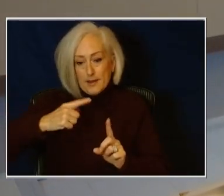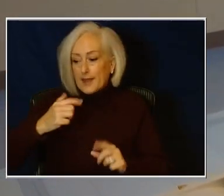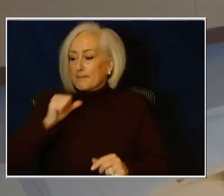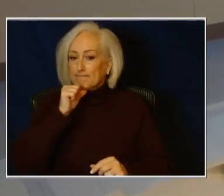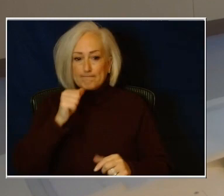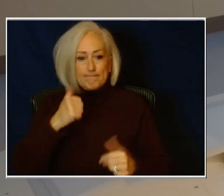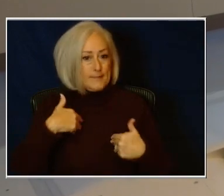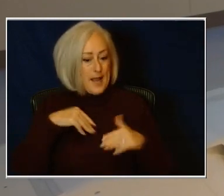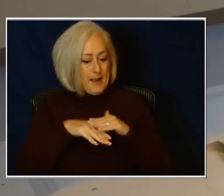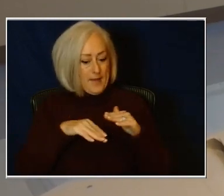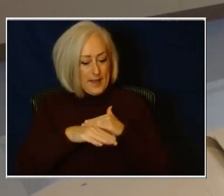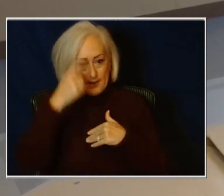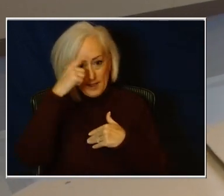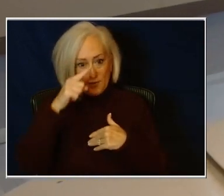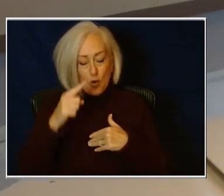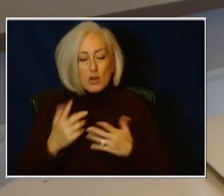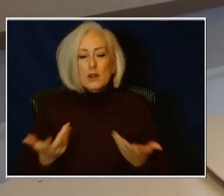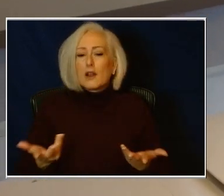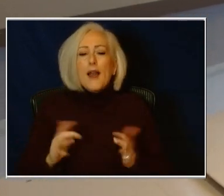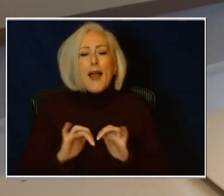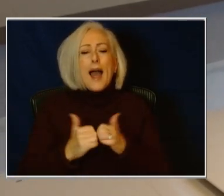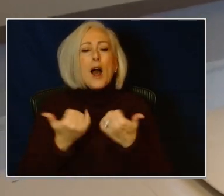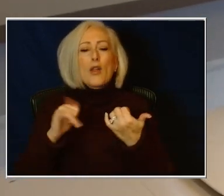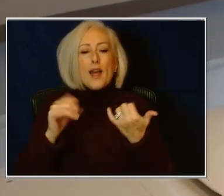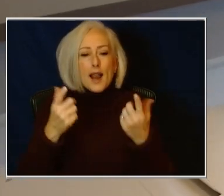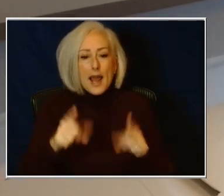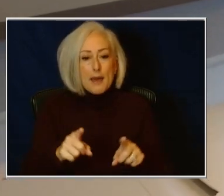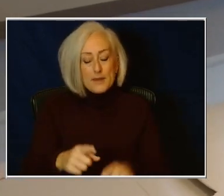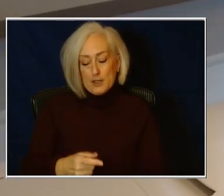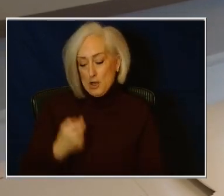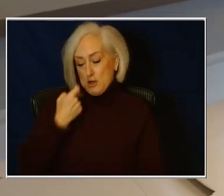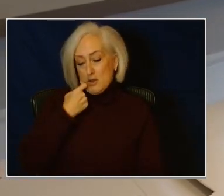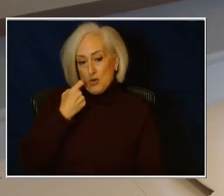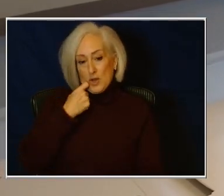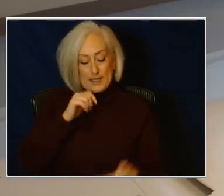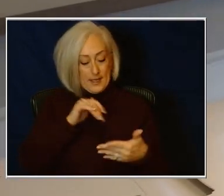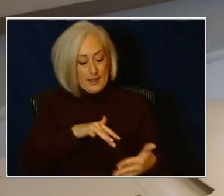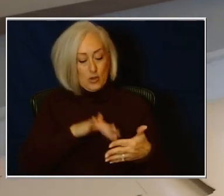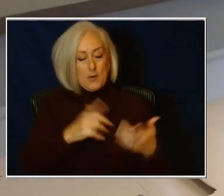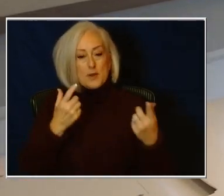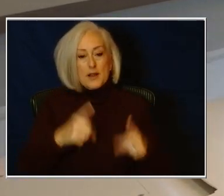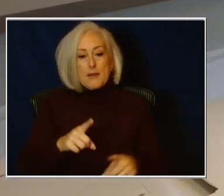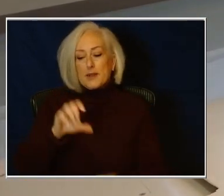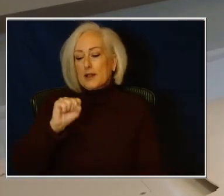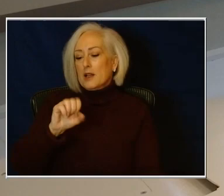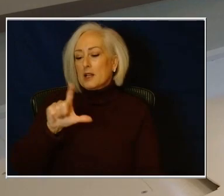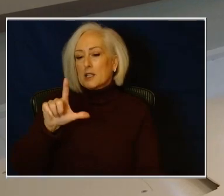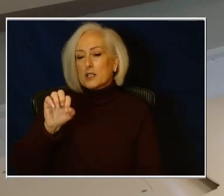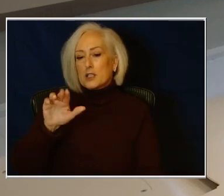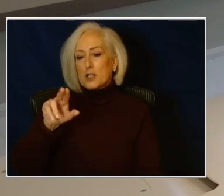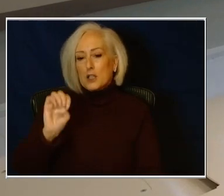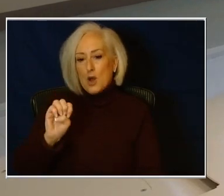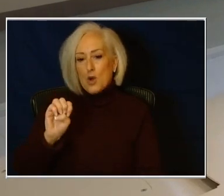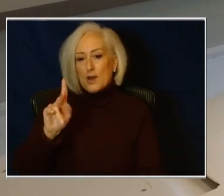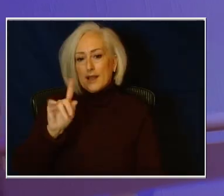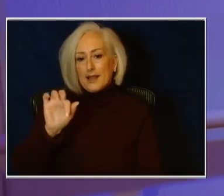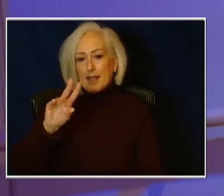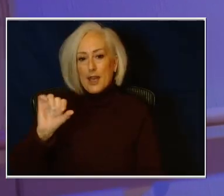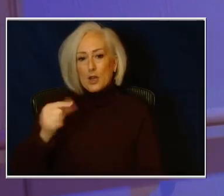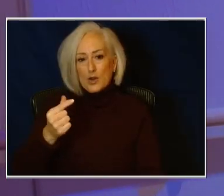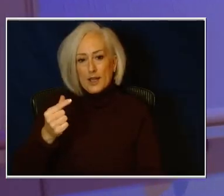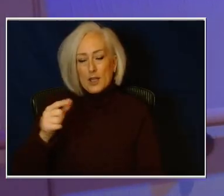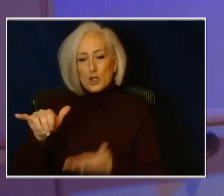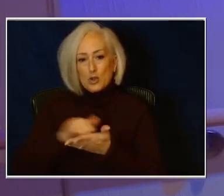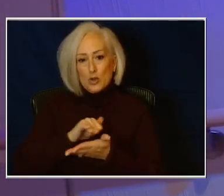this could be done. So recently there was a trial that was done at Sloan Kettering, New York, actually using proton therapy to treat patients